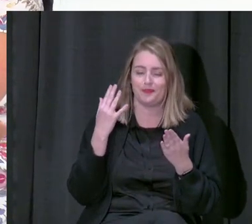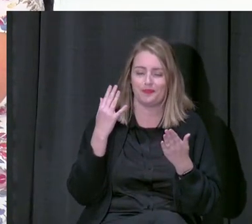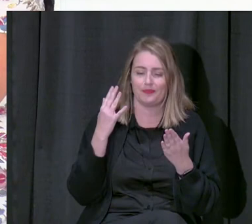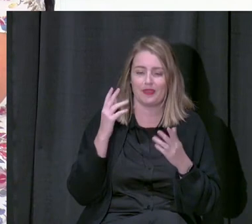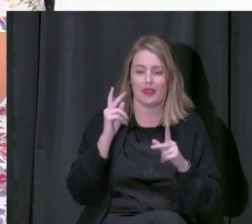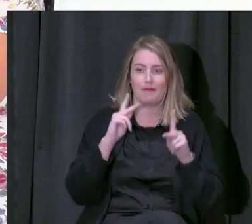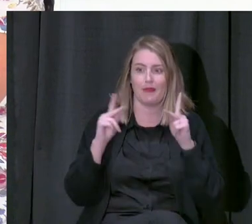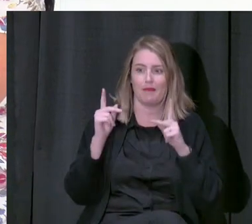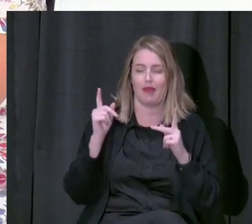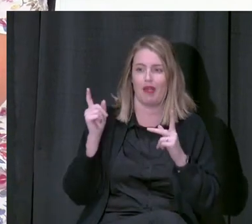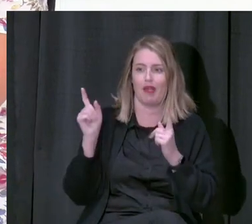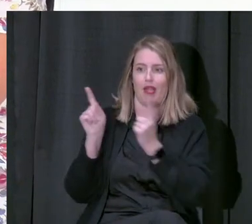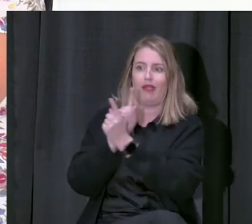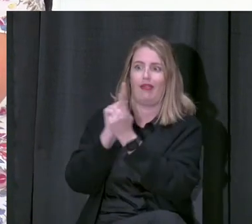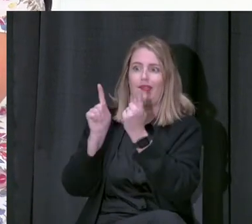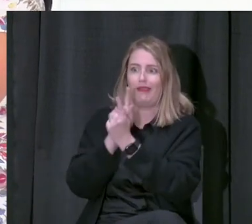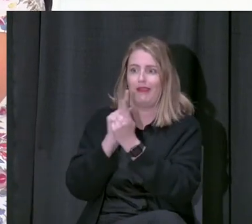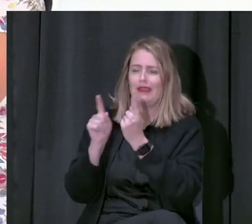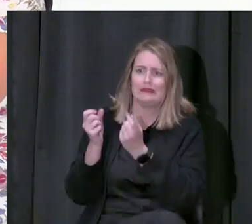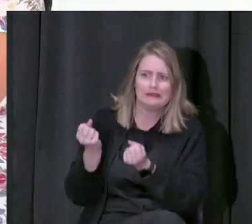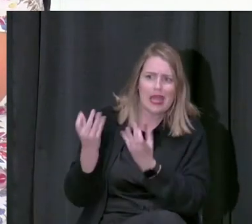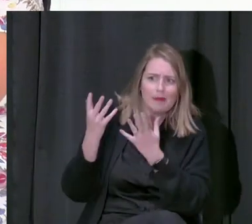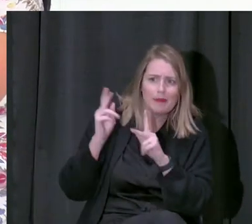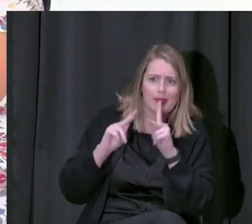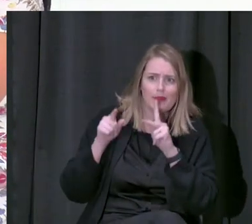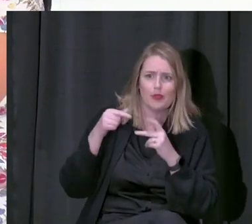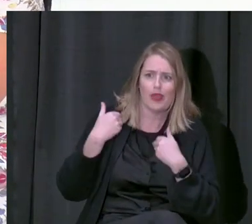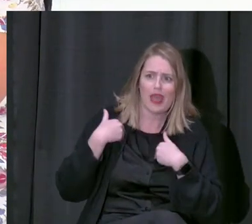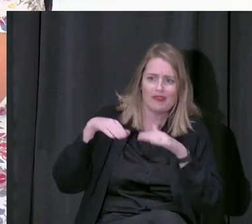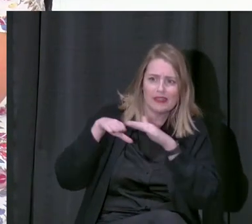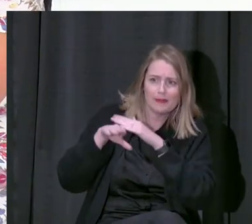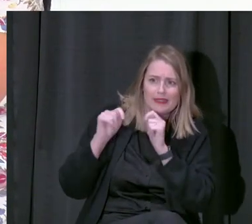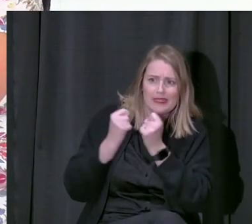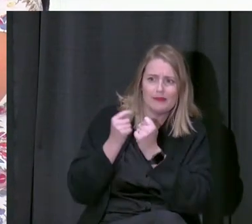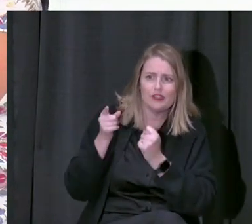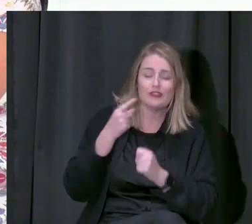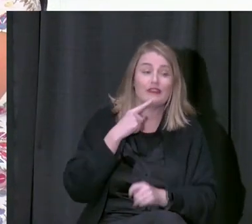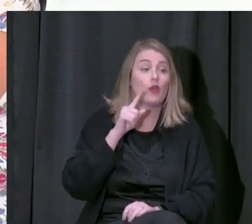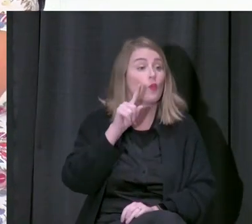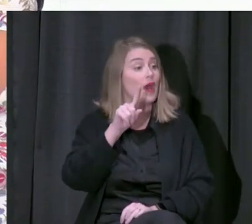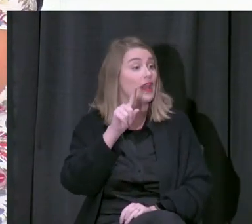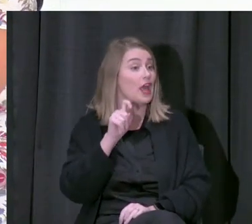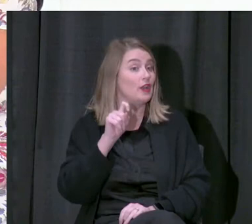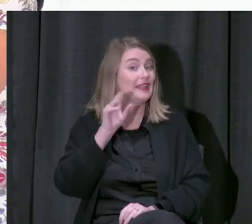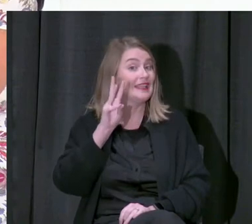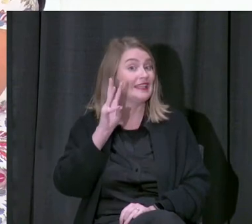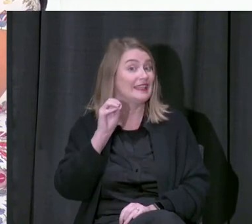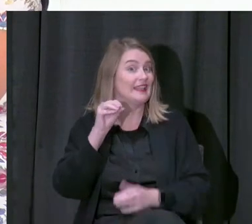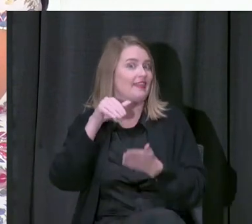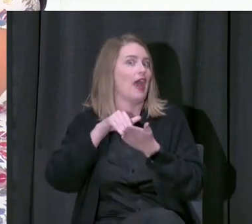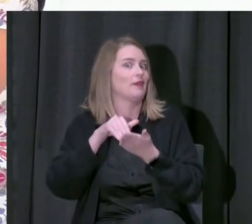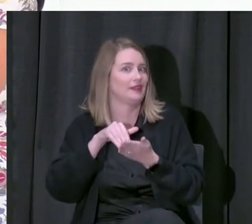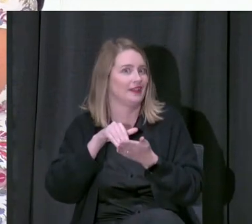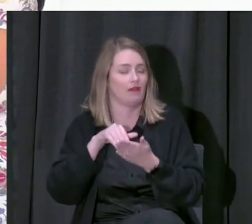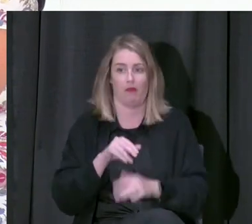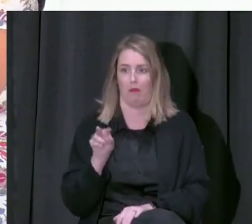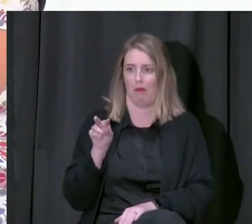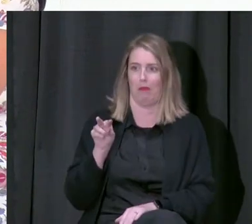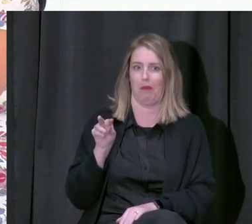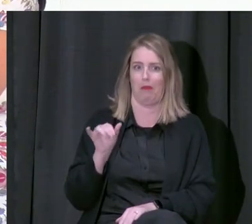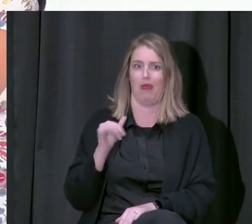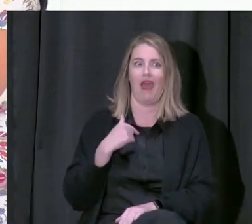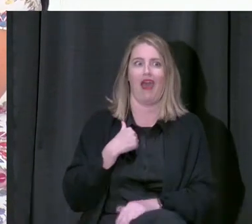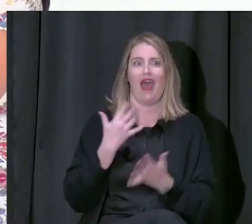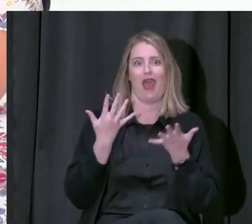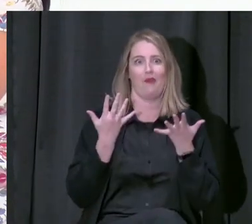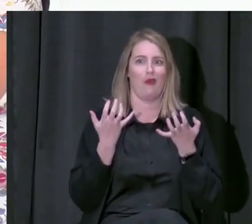people come to her and ask her, how many people do you have in the accessibility team? And she goes, 160,000. So yeah. I want to get to the point where I can